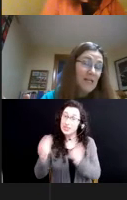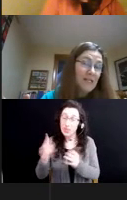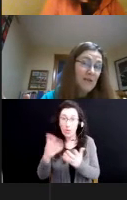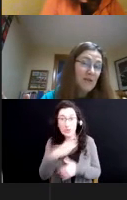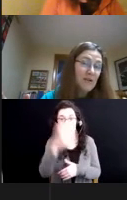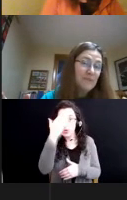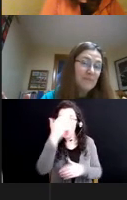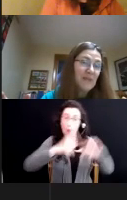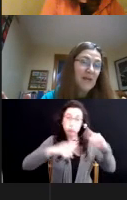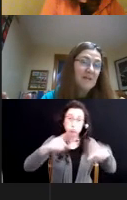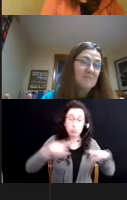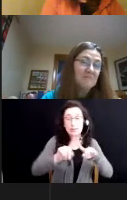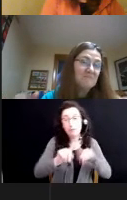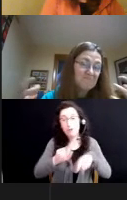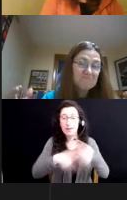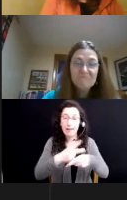the variety that's out there.